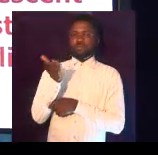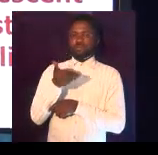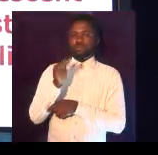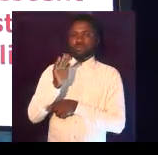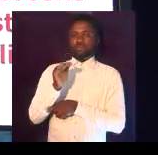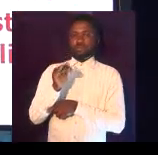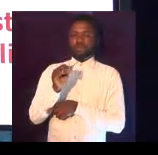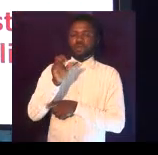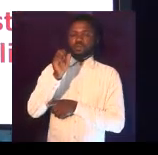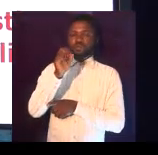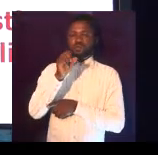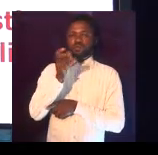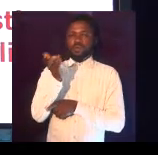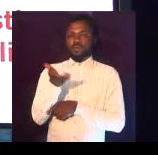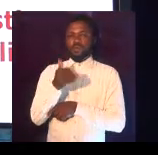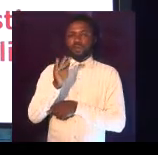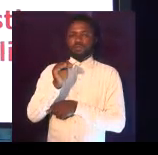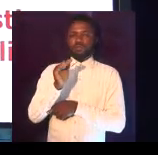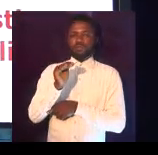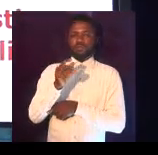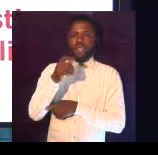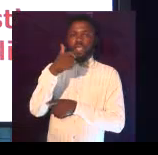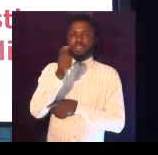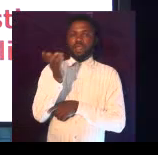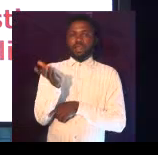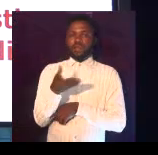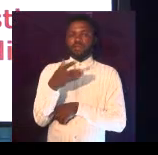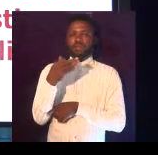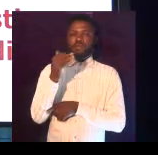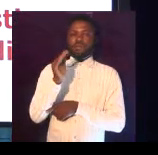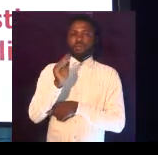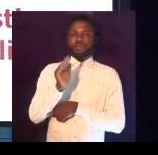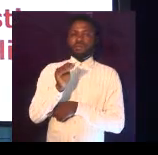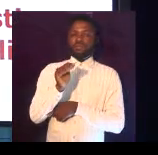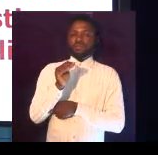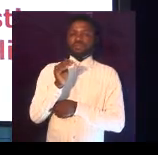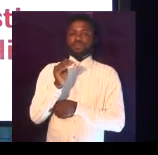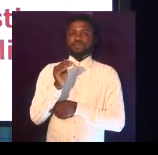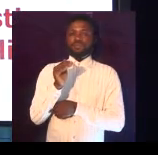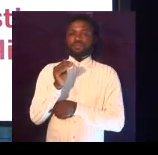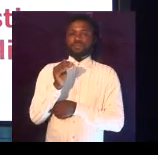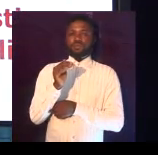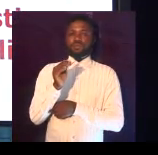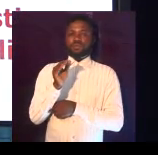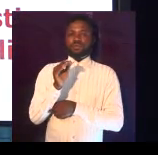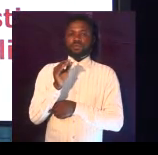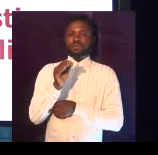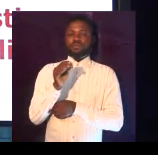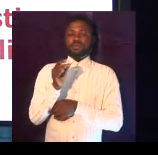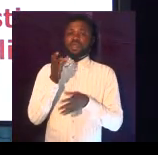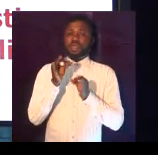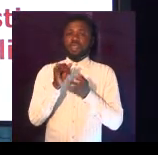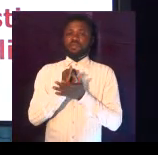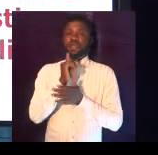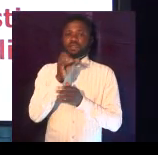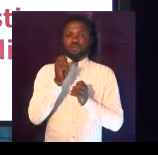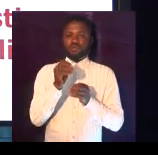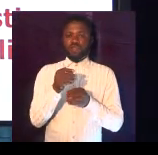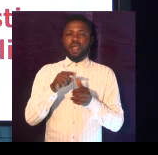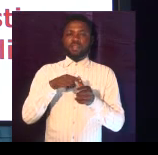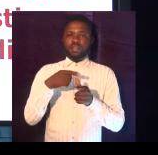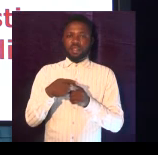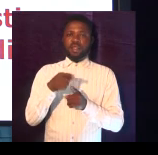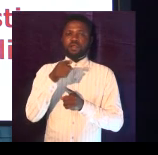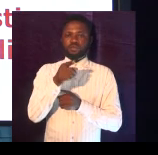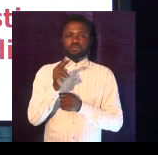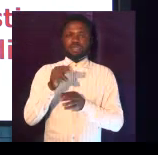15, 12 out of 15, 10 out of 15, If that is